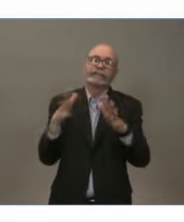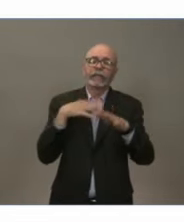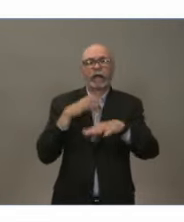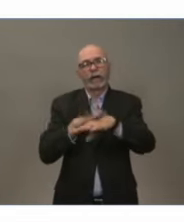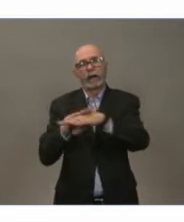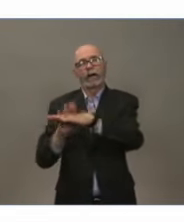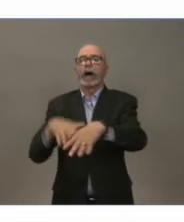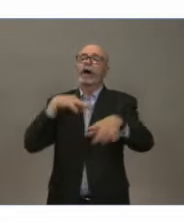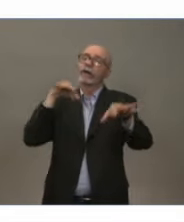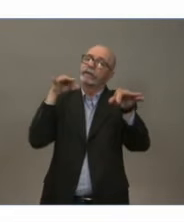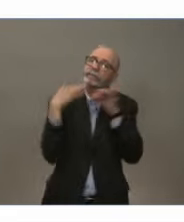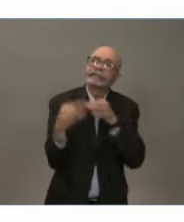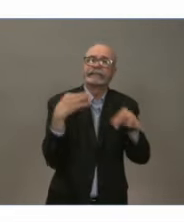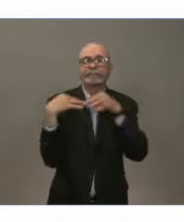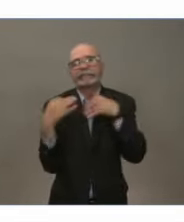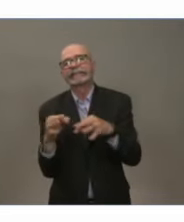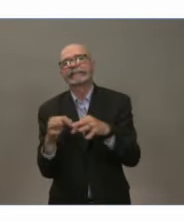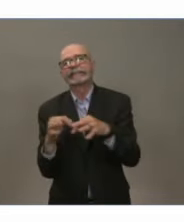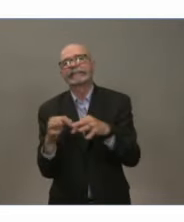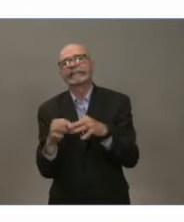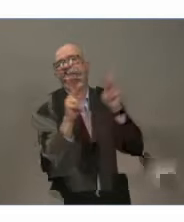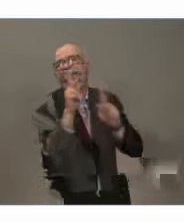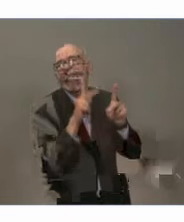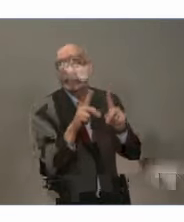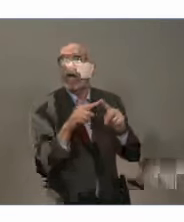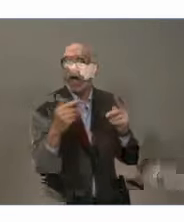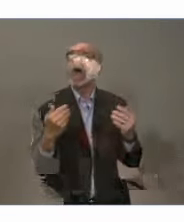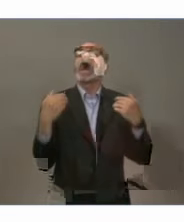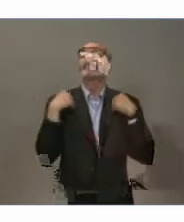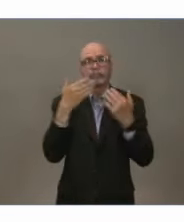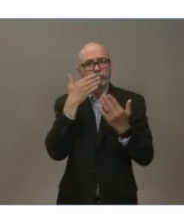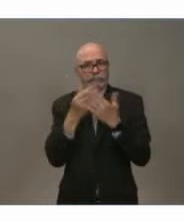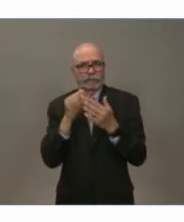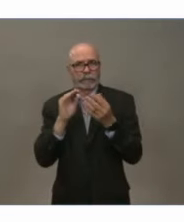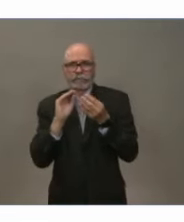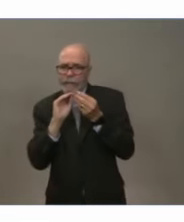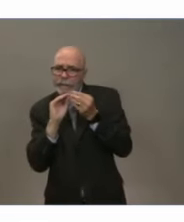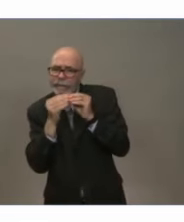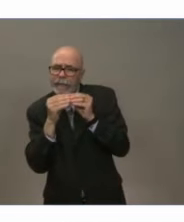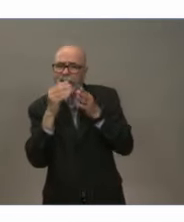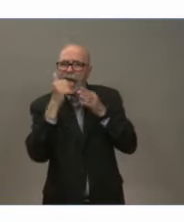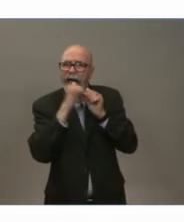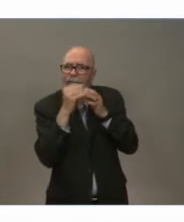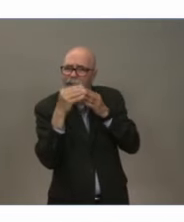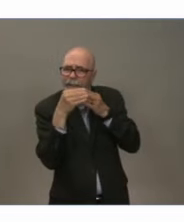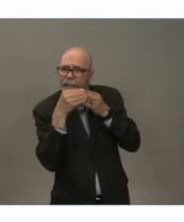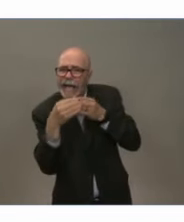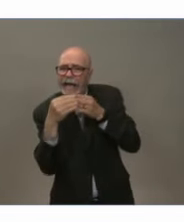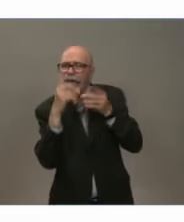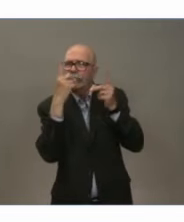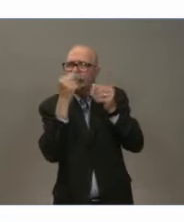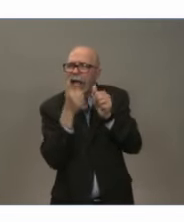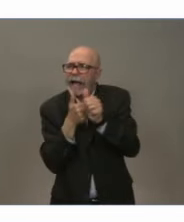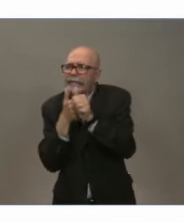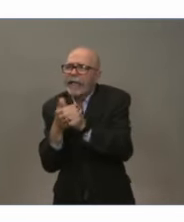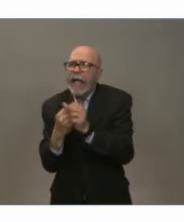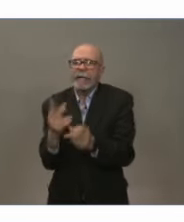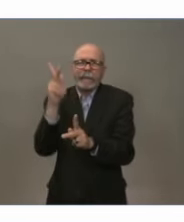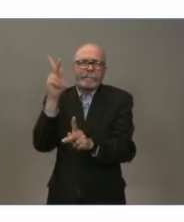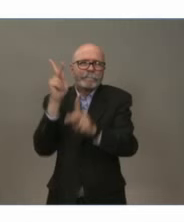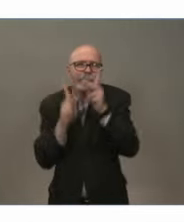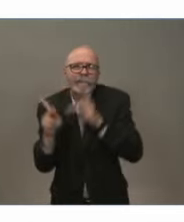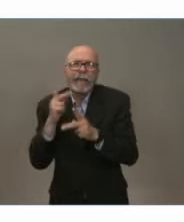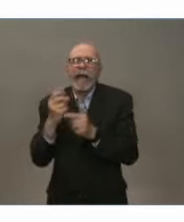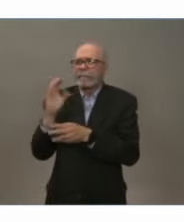testing capacity as well as our percentage of our population that we are testing, and that is the right and